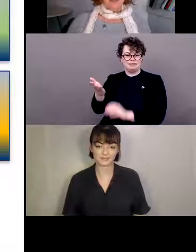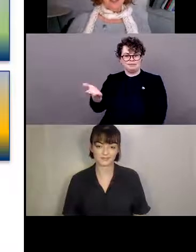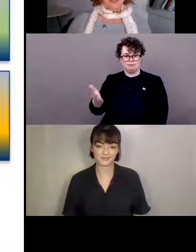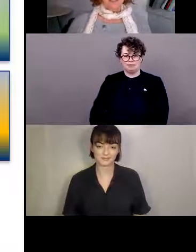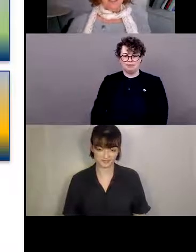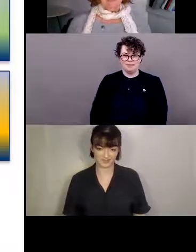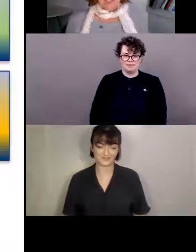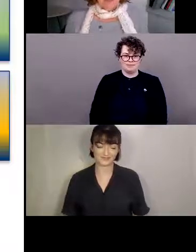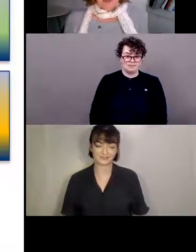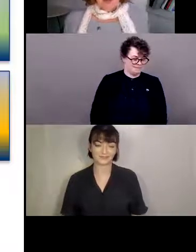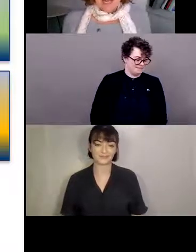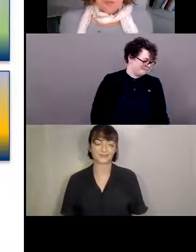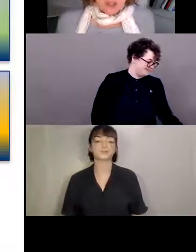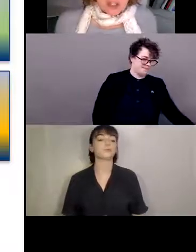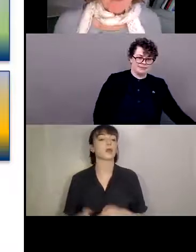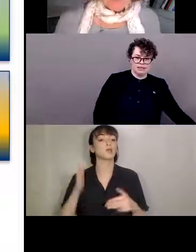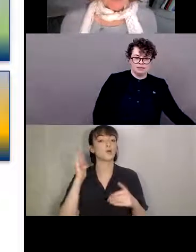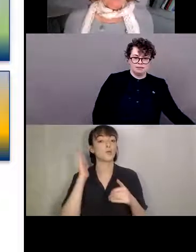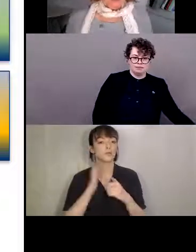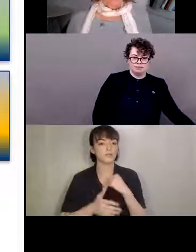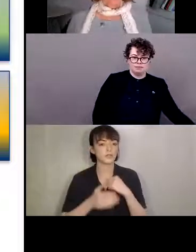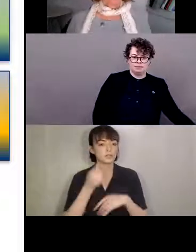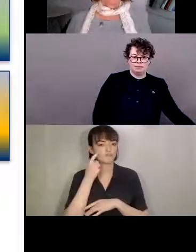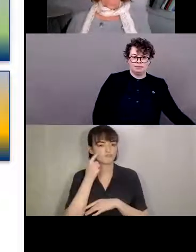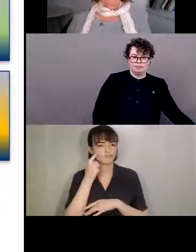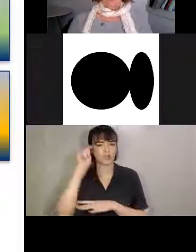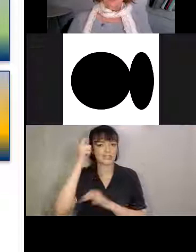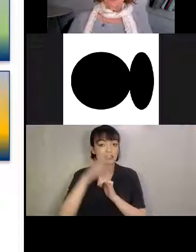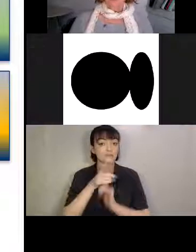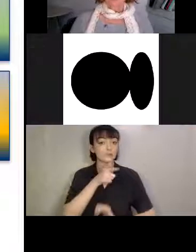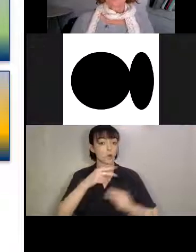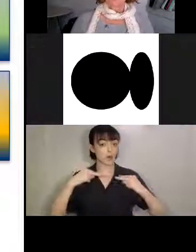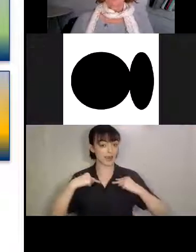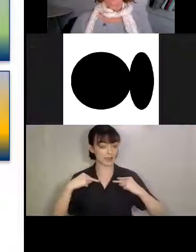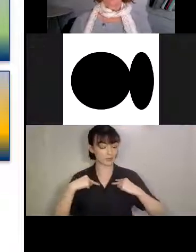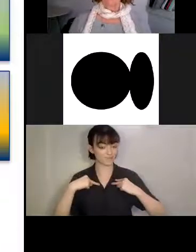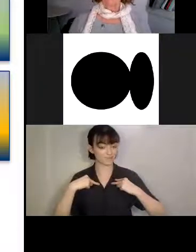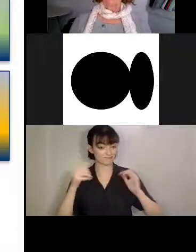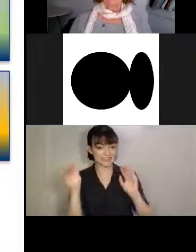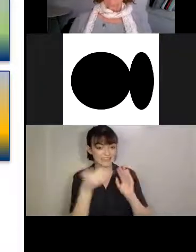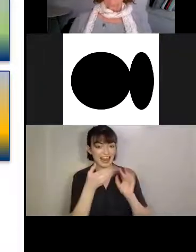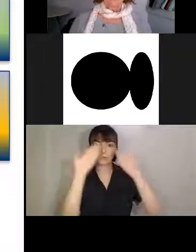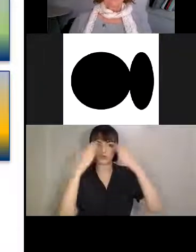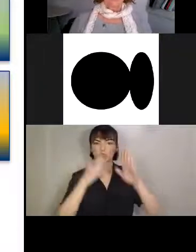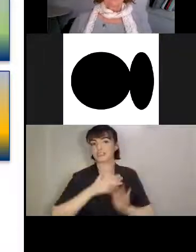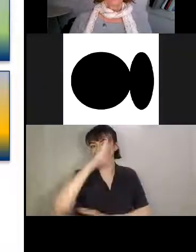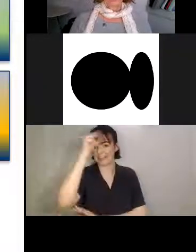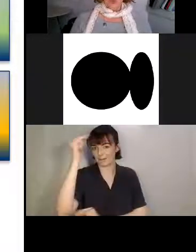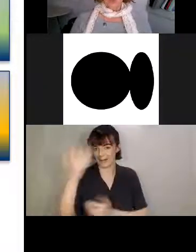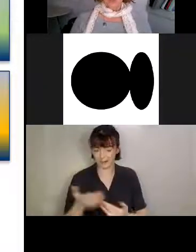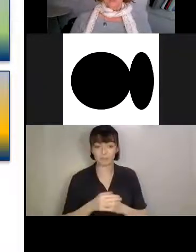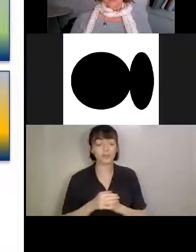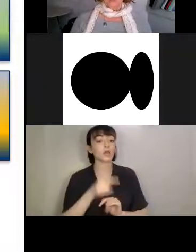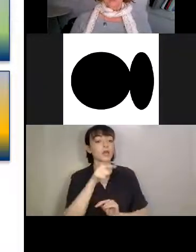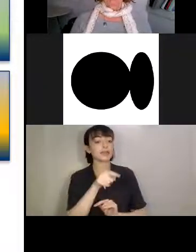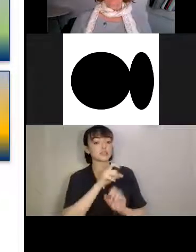So we looked at tests of spoken language, and I told you that the slide I showed you was a sample of them. These are all